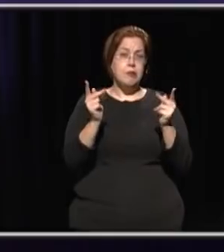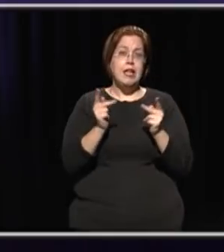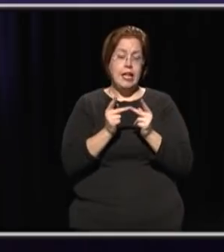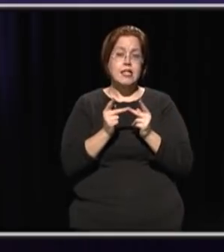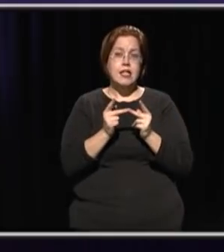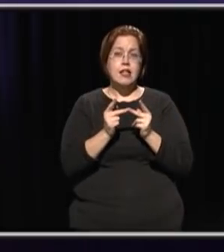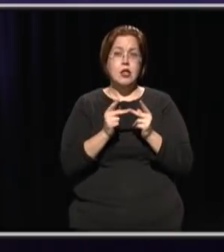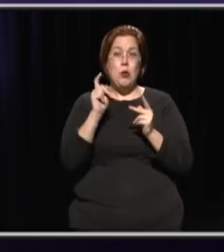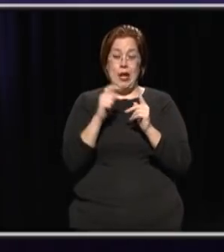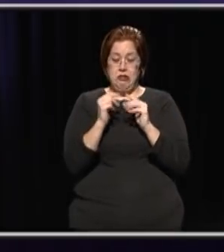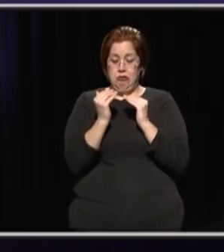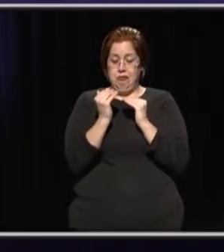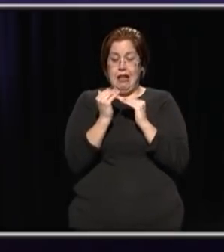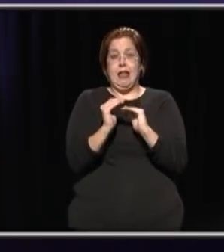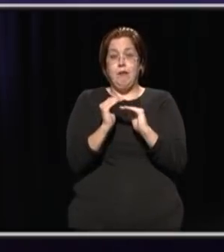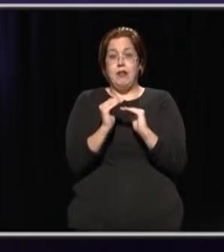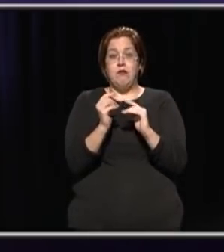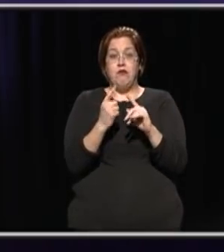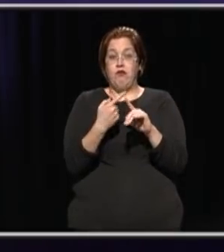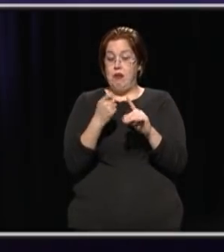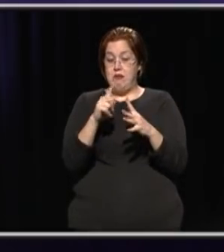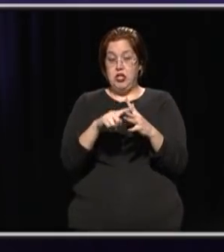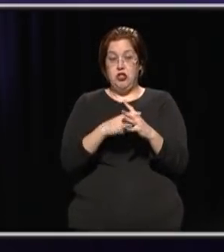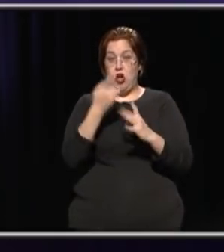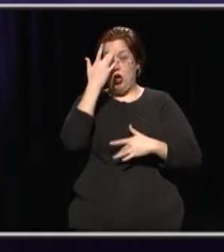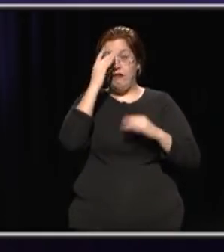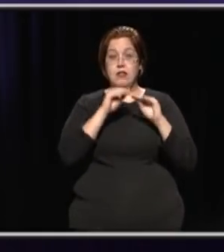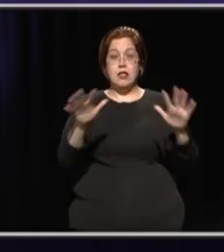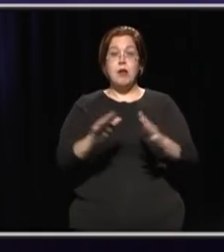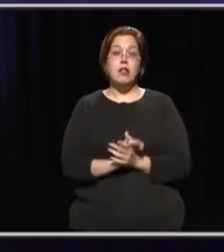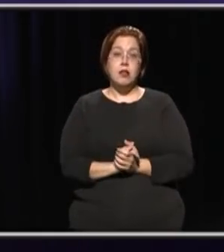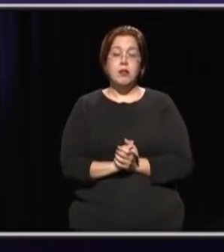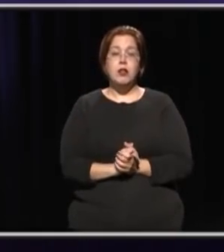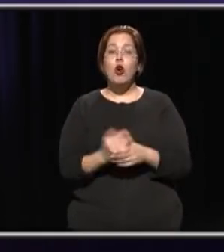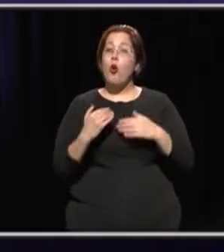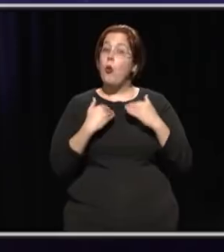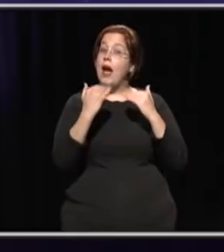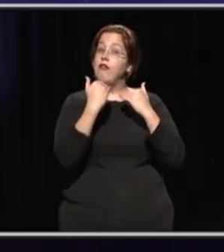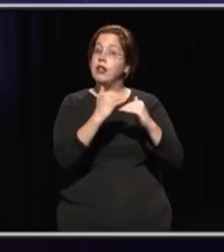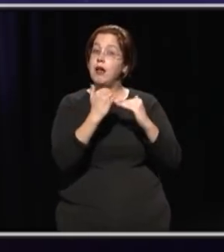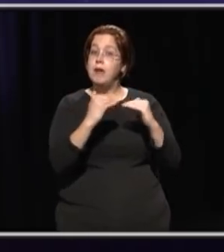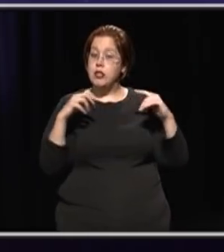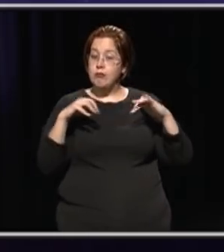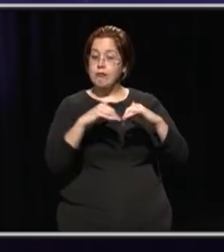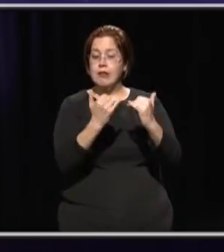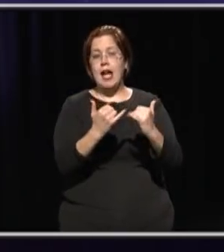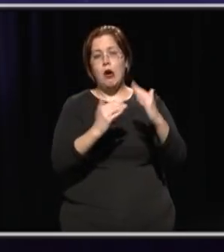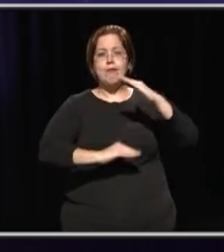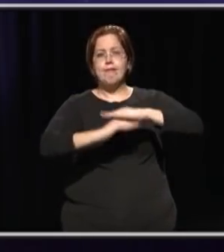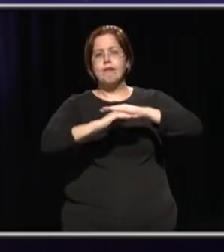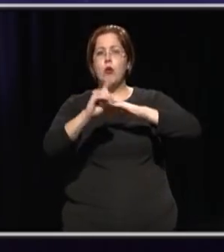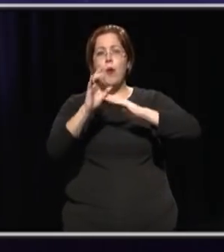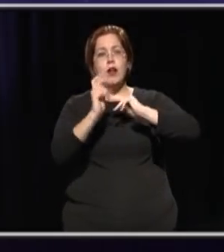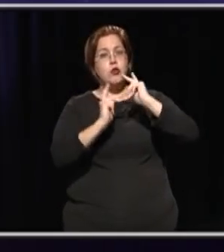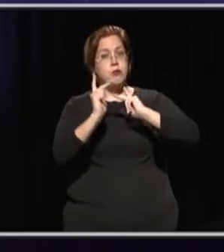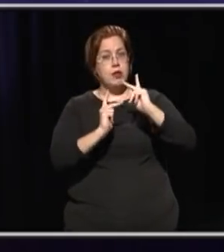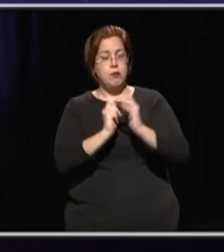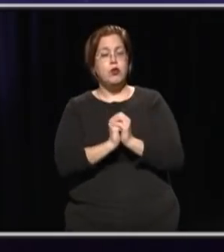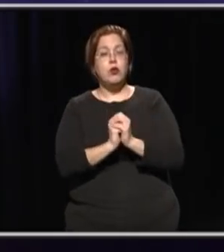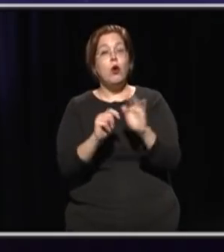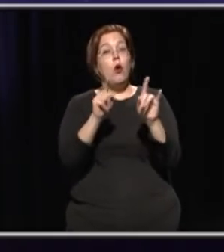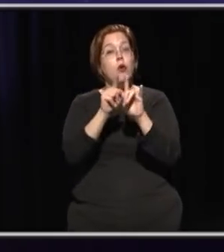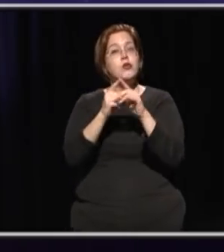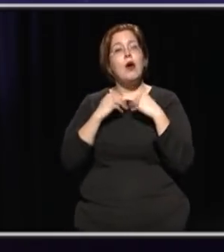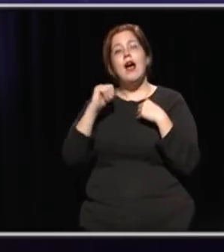to restrict from the start of this pandemic. We do have limits on gatherings now of 100 people. We also have